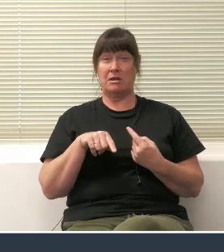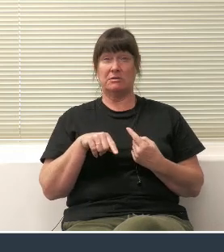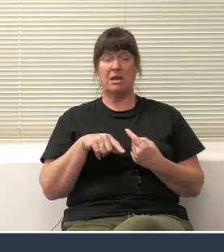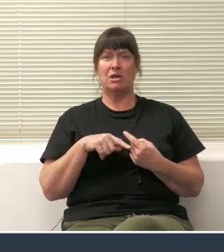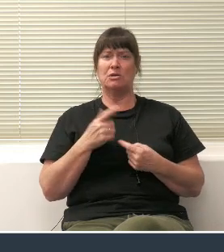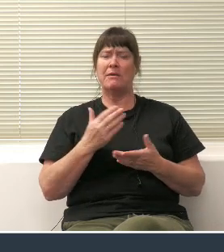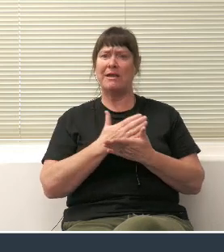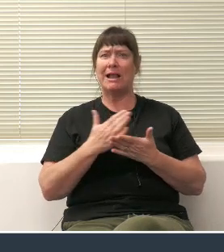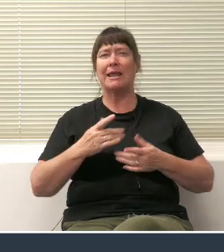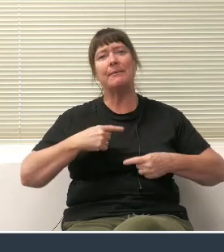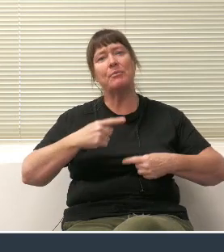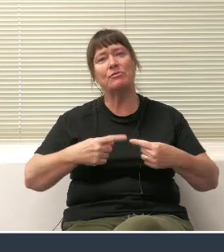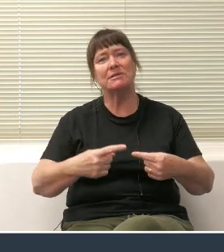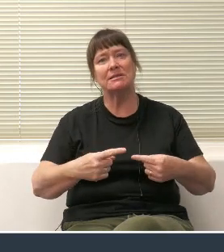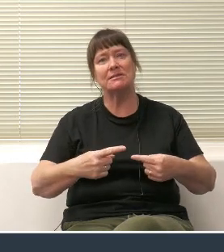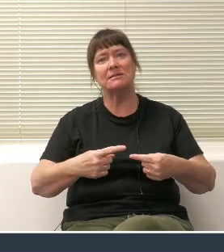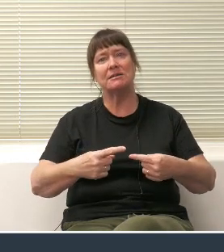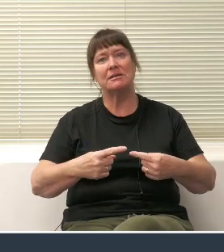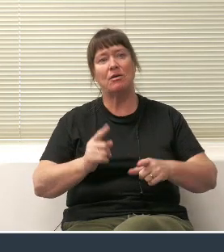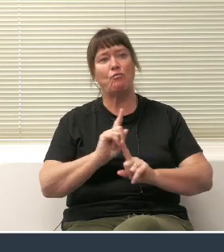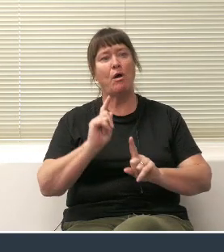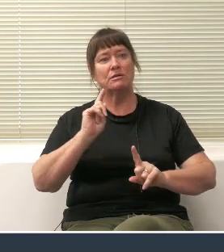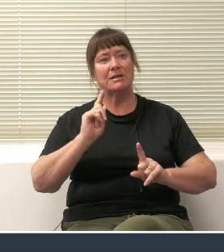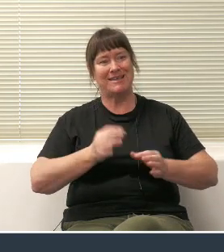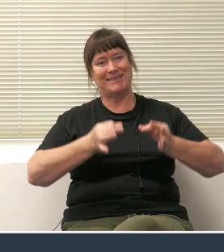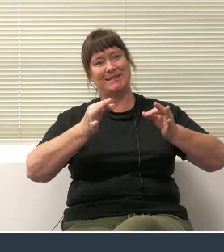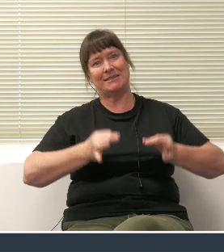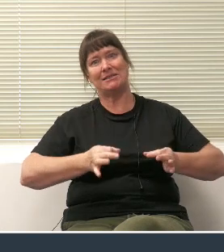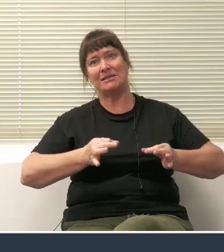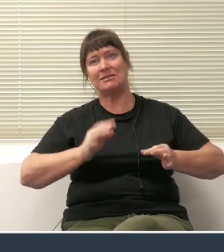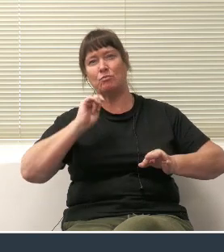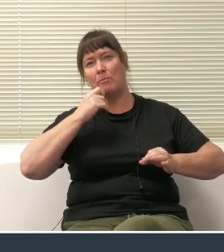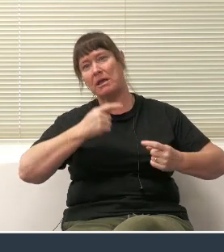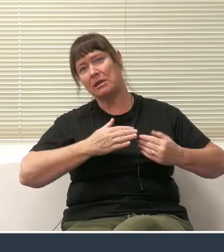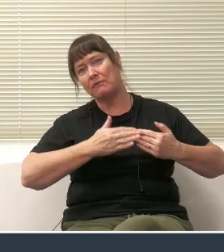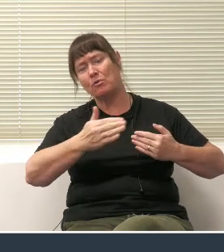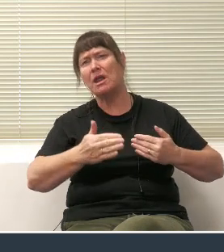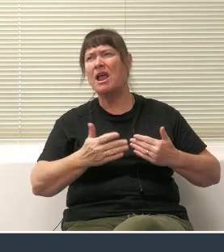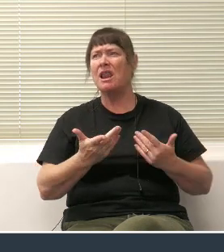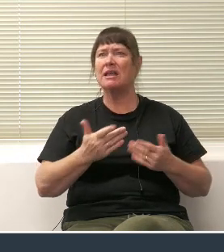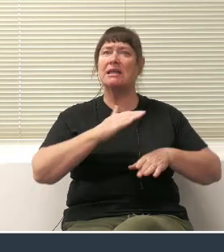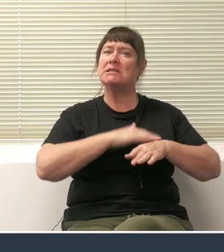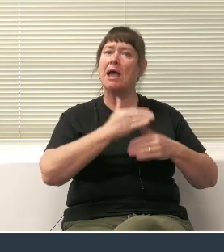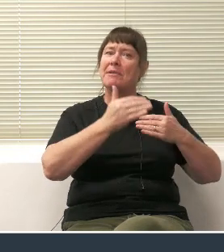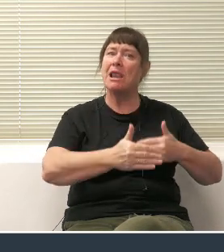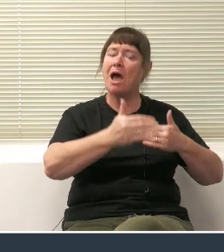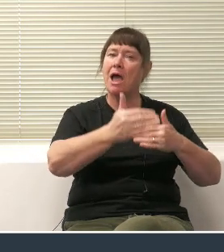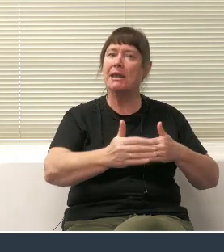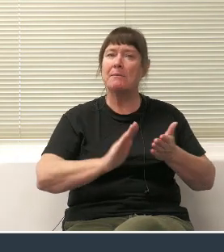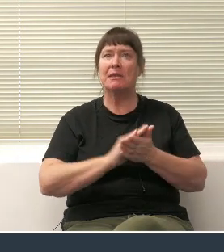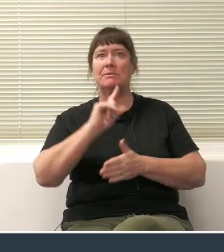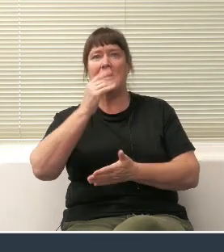clear process of what the decisions are going to be going forward with a bit of timeline? So we've got a little bit of certainty